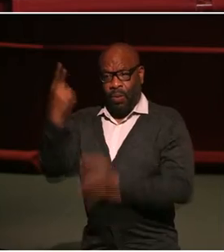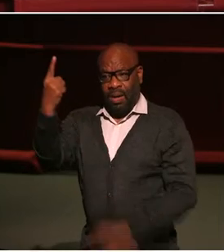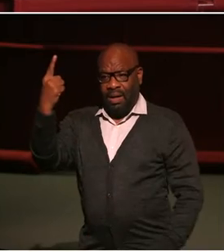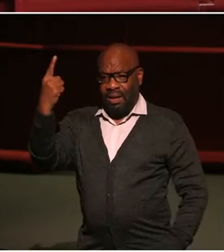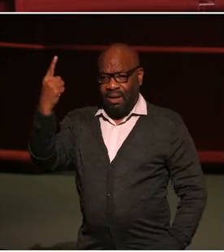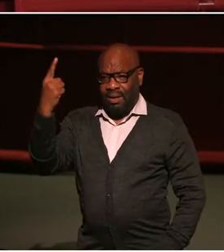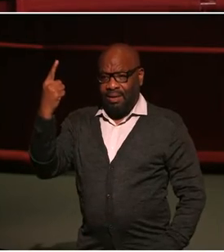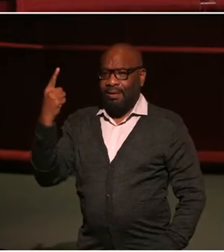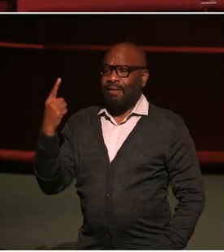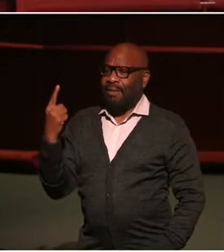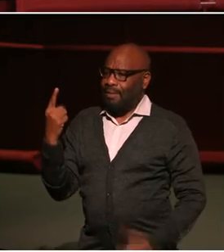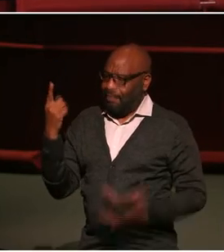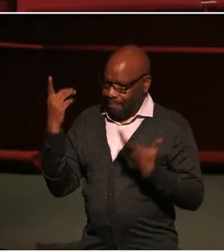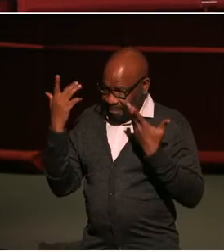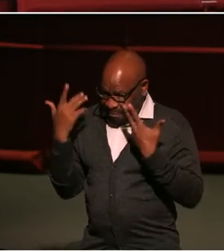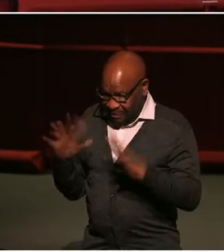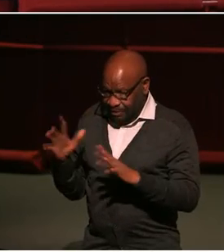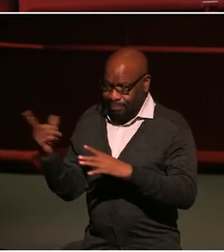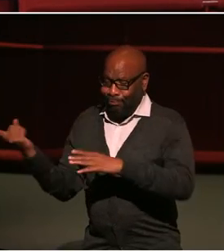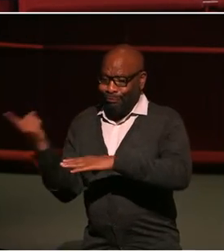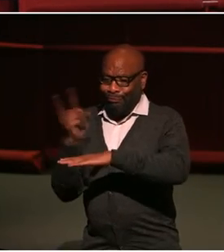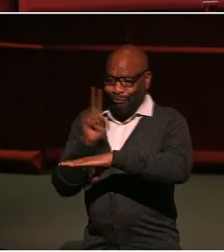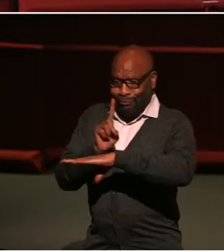there. And it was,